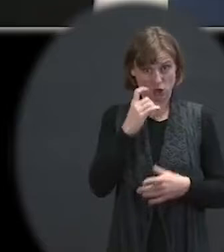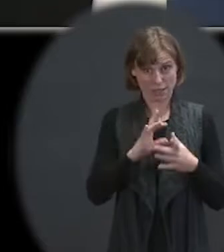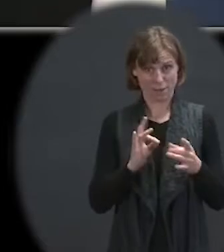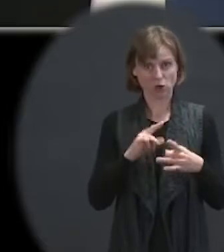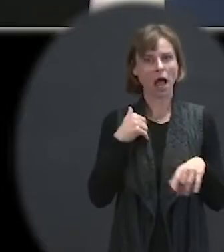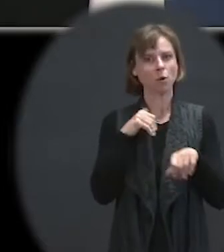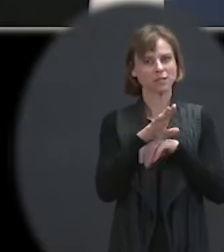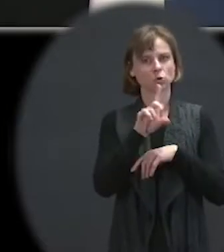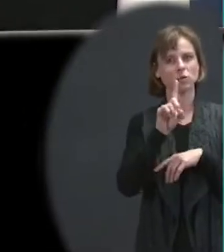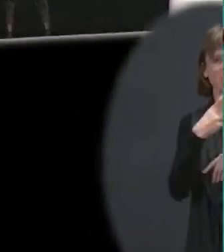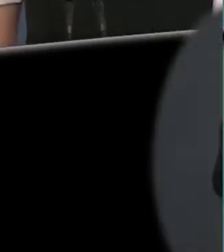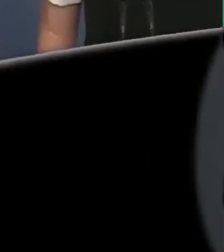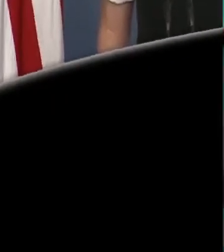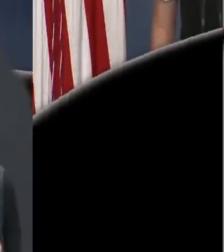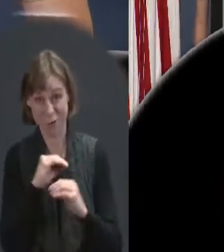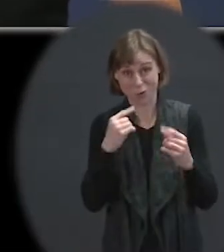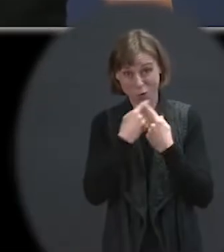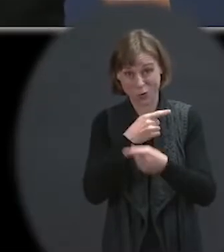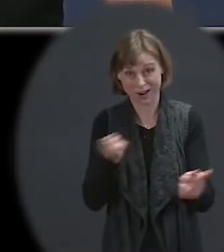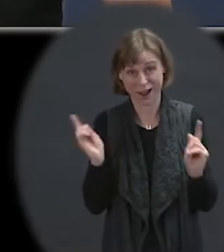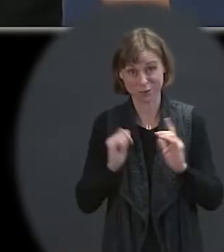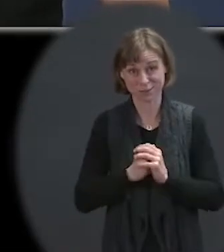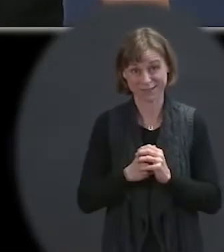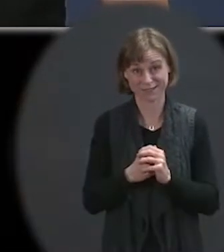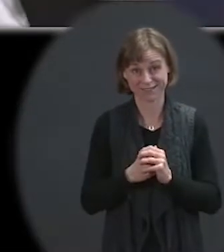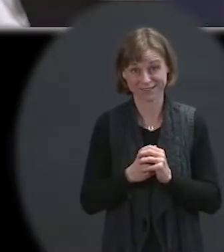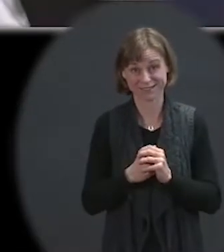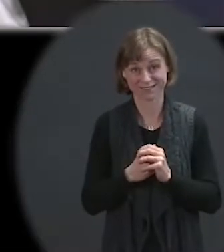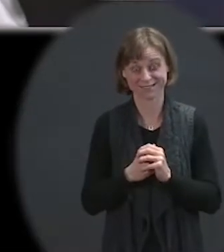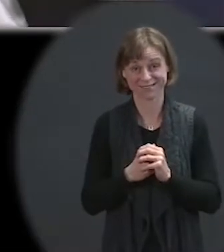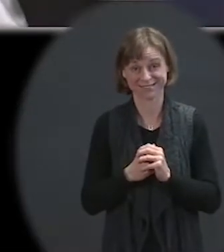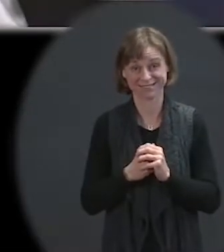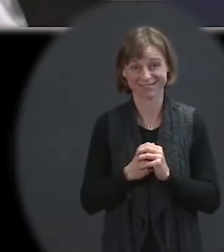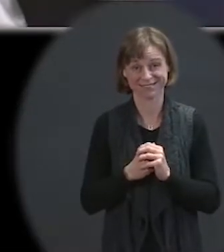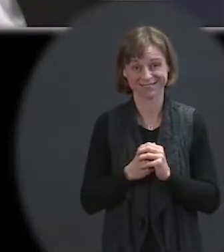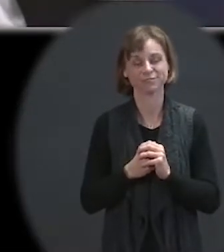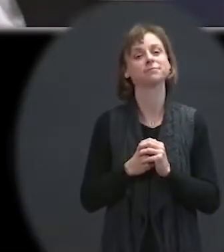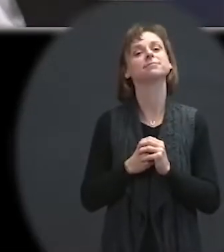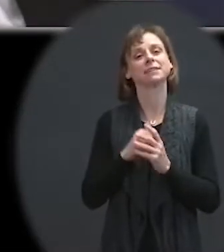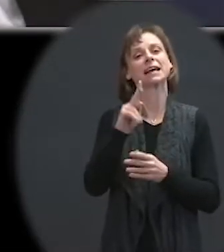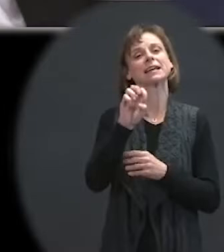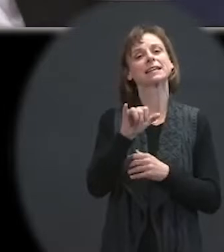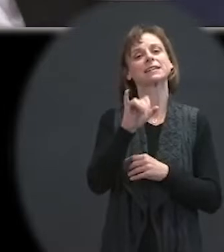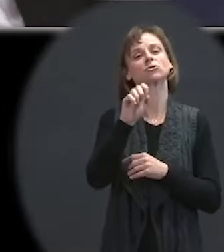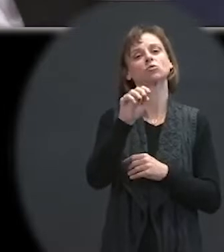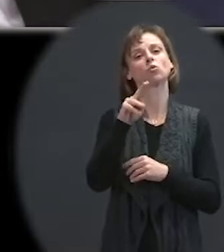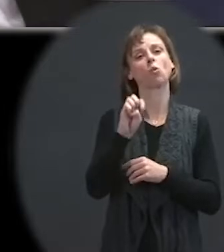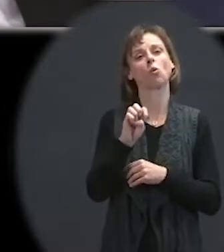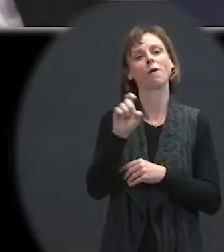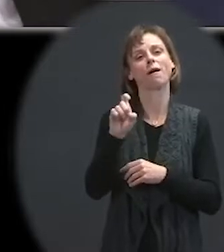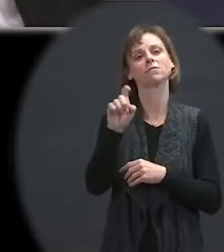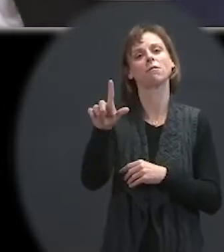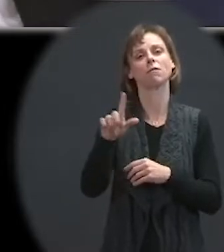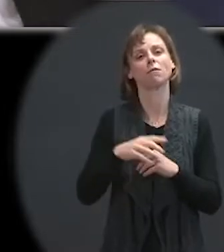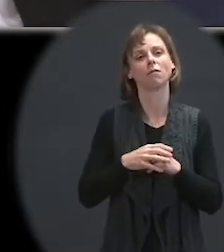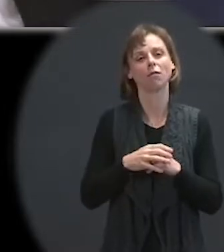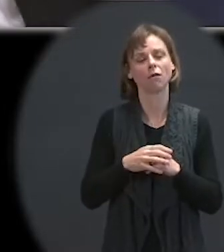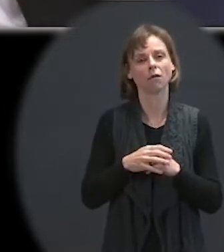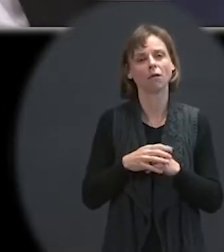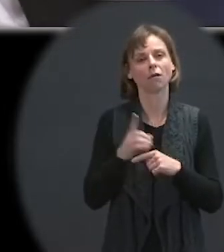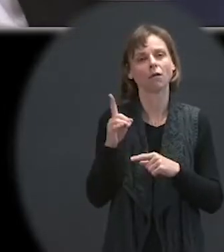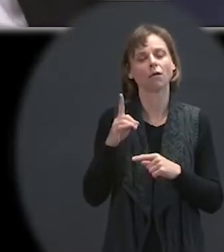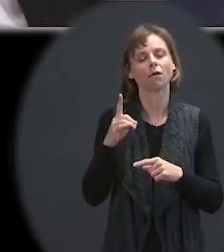to DHS to give you more information. On Keystone XL, I know that's one issue that will come up today. Obviously, the Canadian Prime